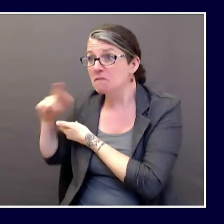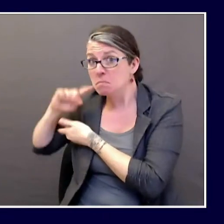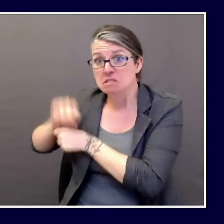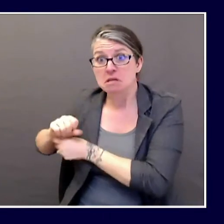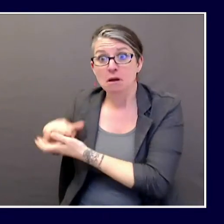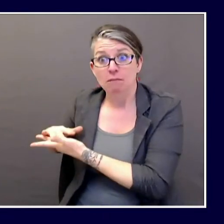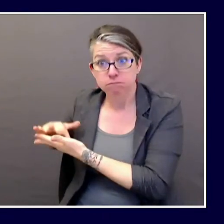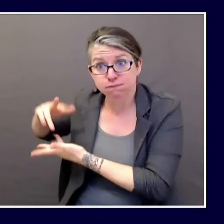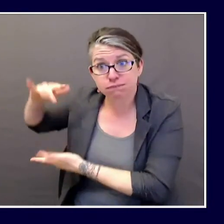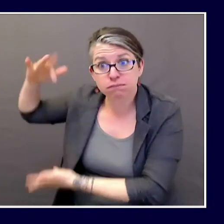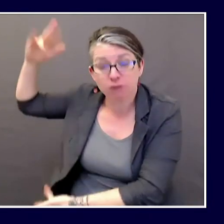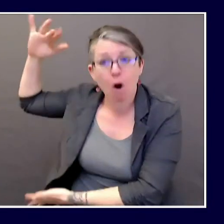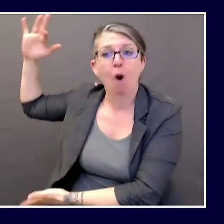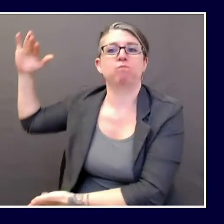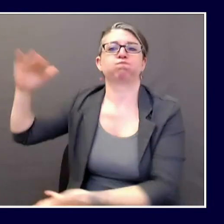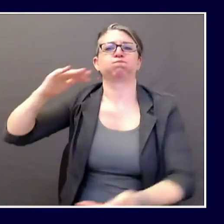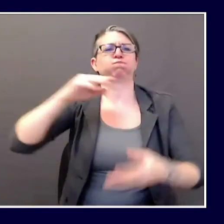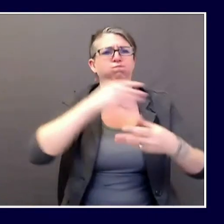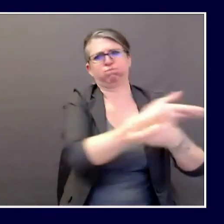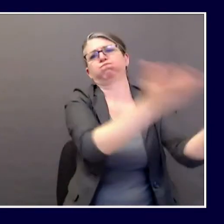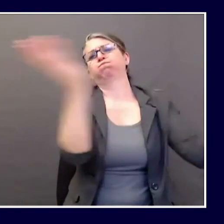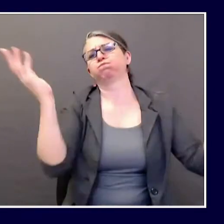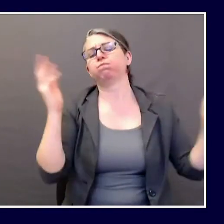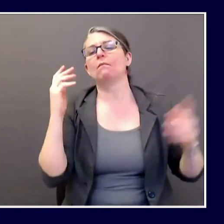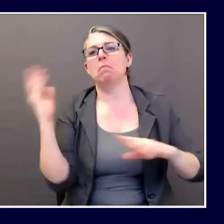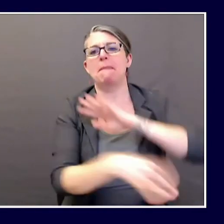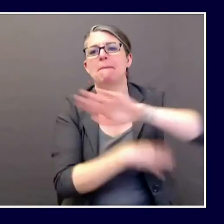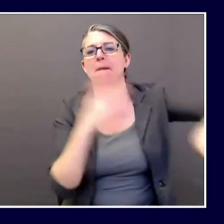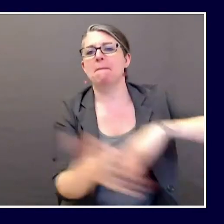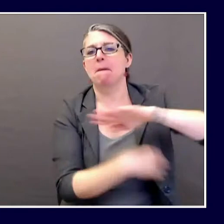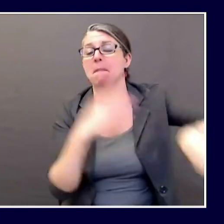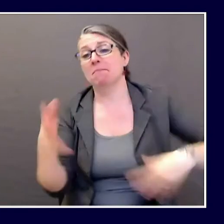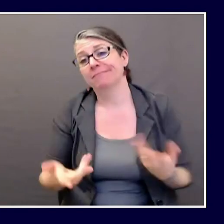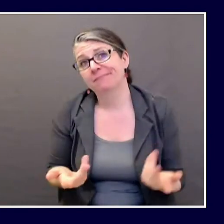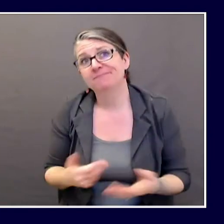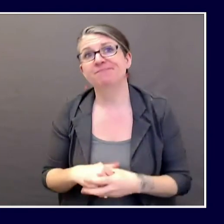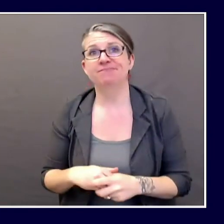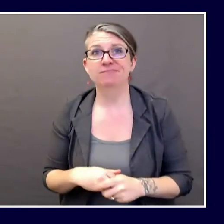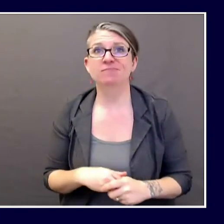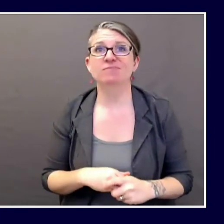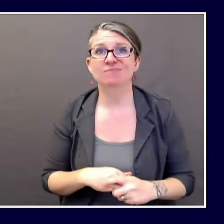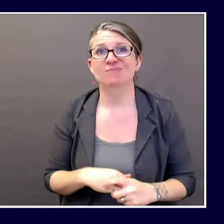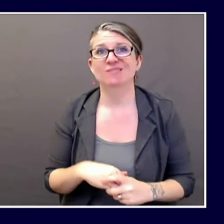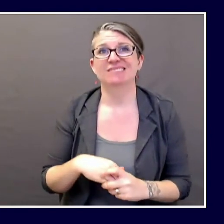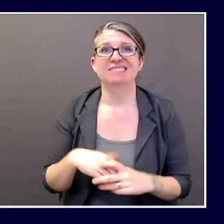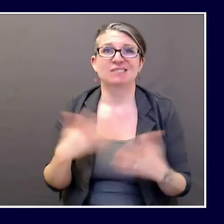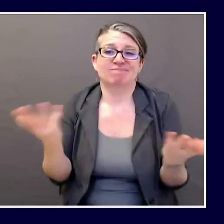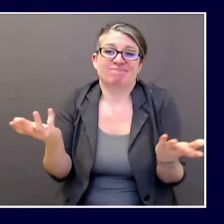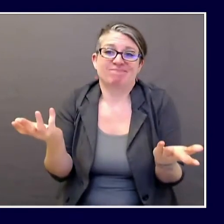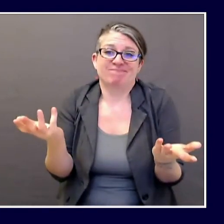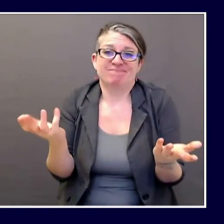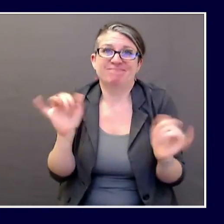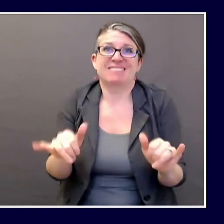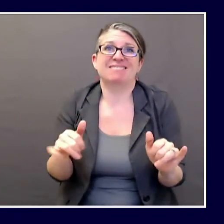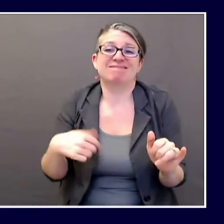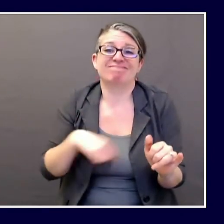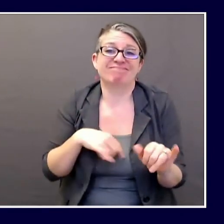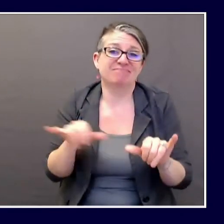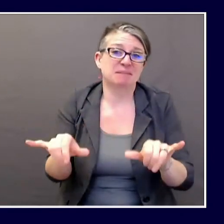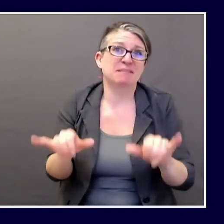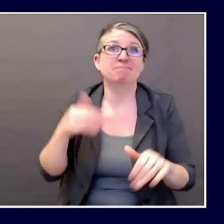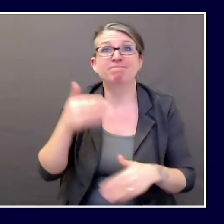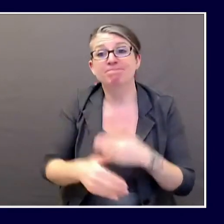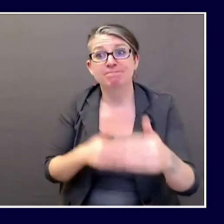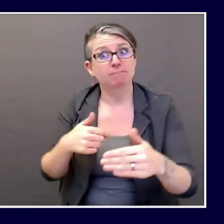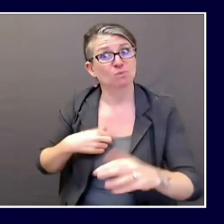taking steps to build out as much headroom in the vaccination process so that when we get vaccines, we can